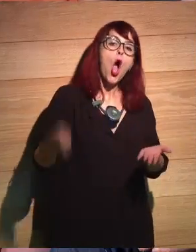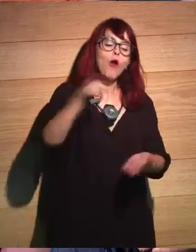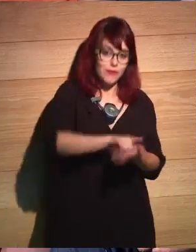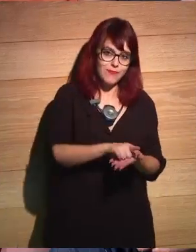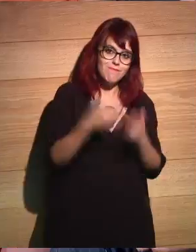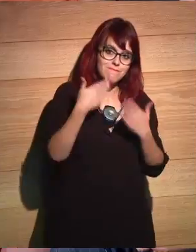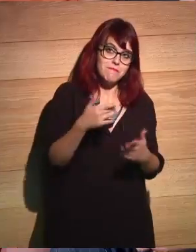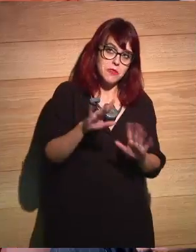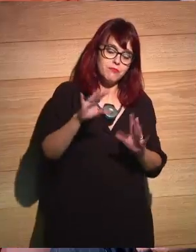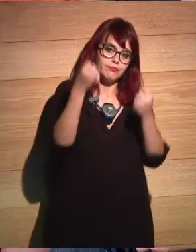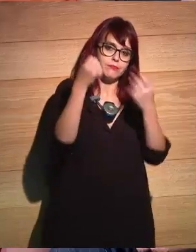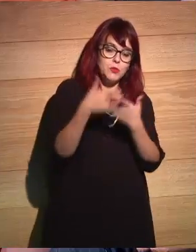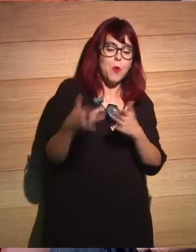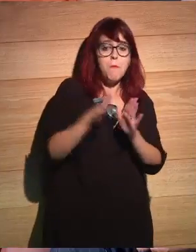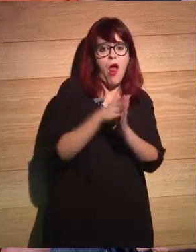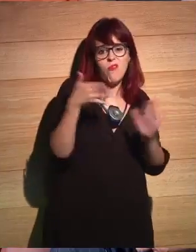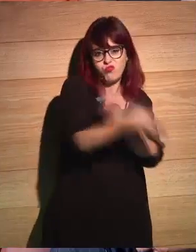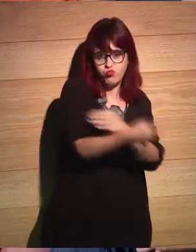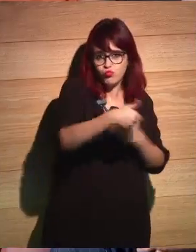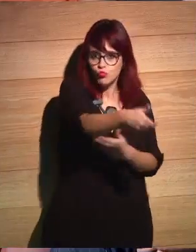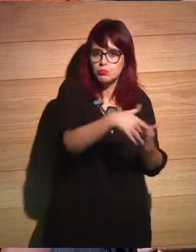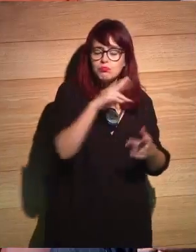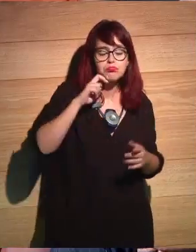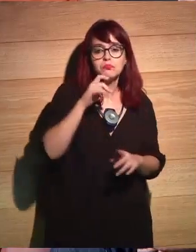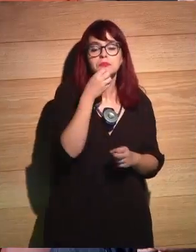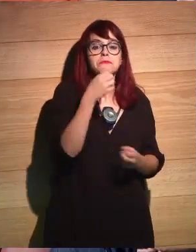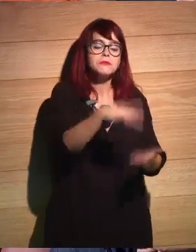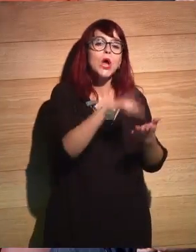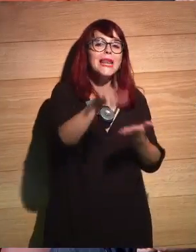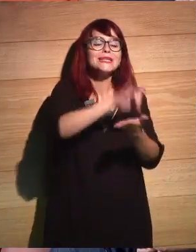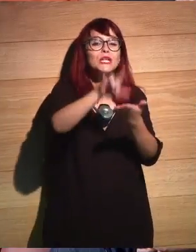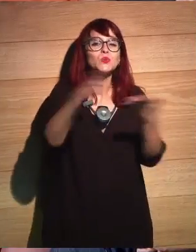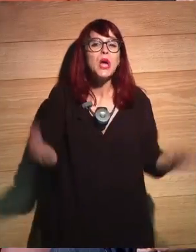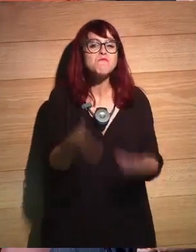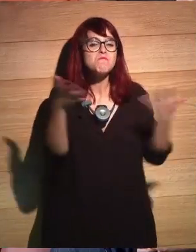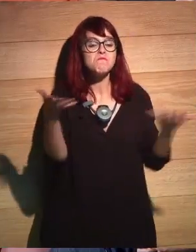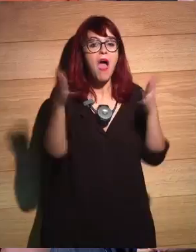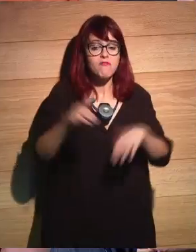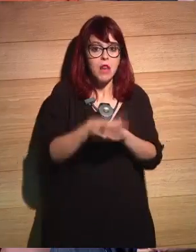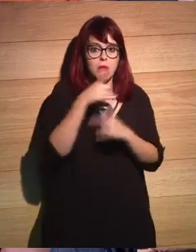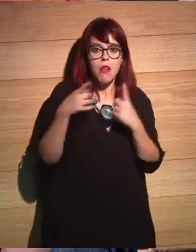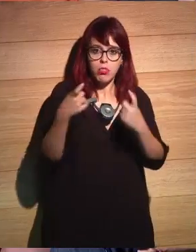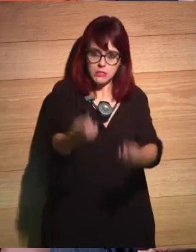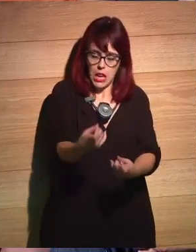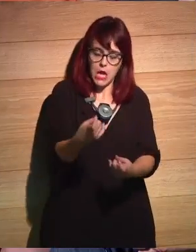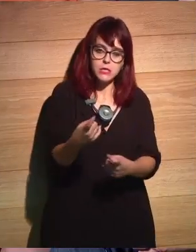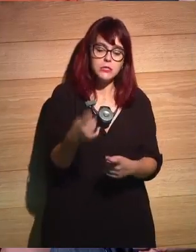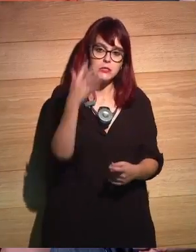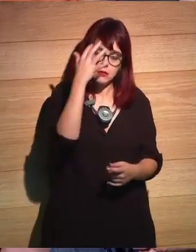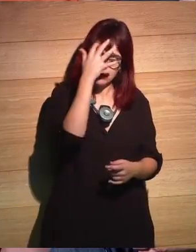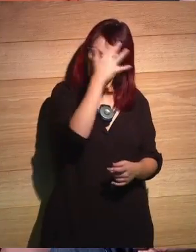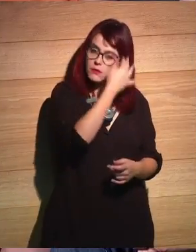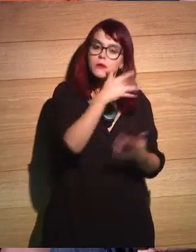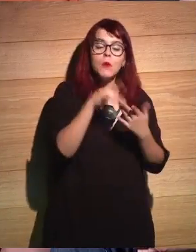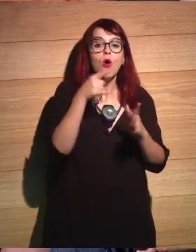big. And that is emerging in Spain again, and I think that it is here to stay. Because literature